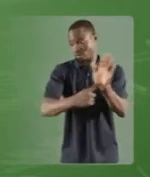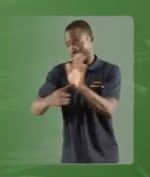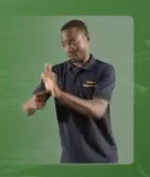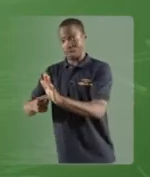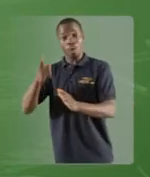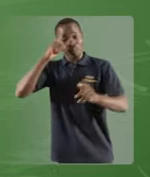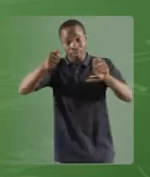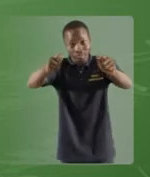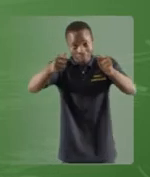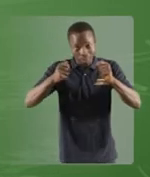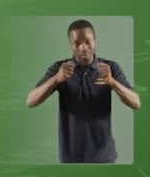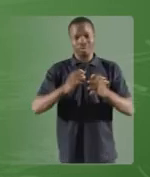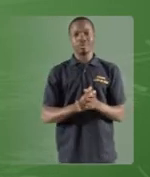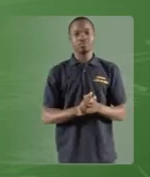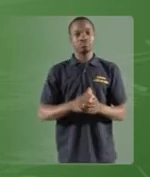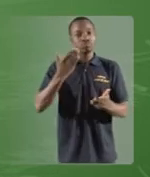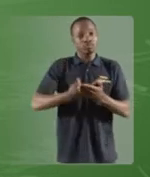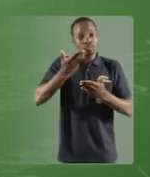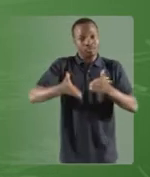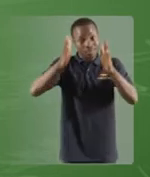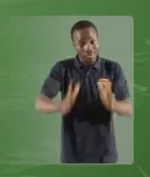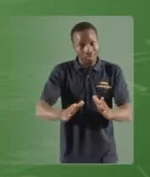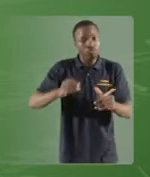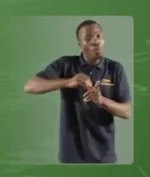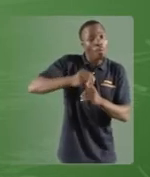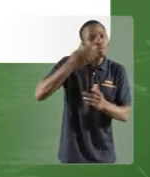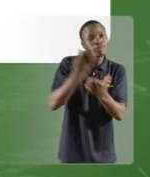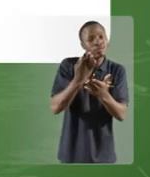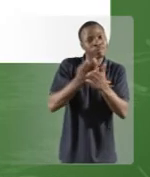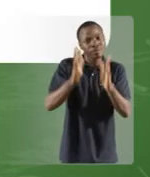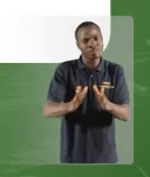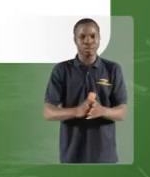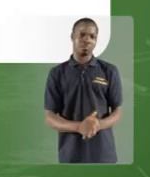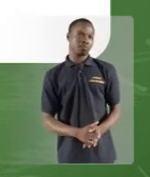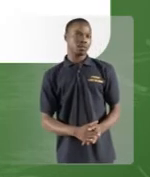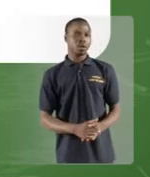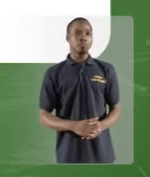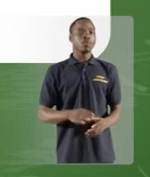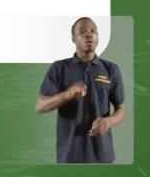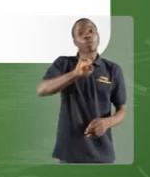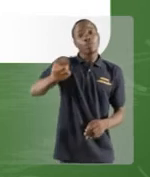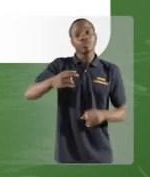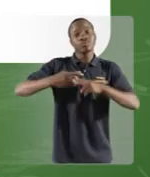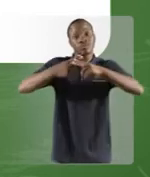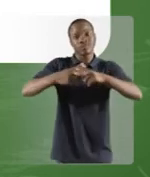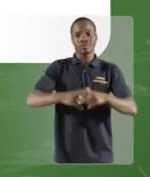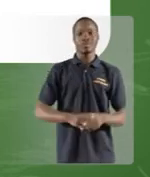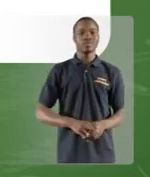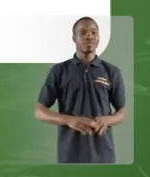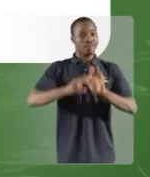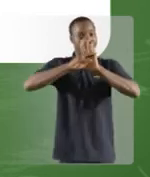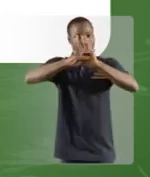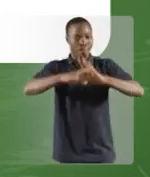possible clients, to possible buyers. All right? And these are top models. So a